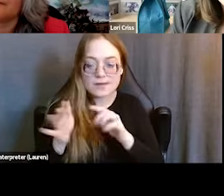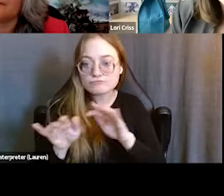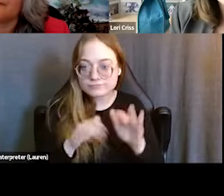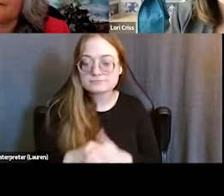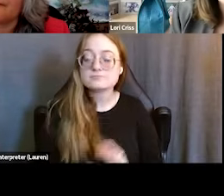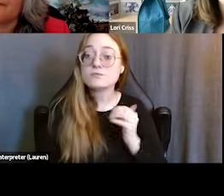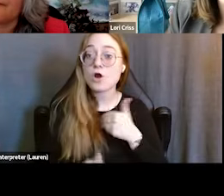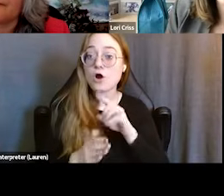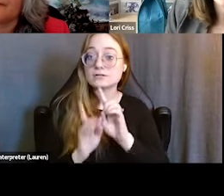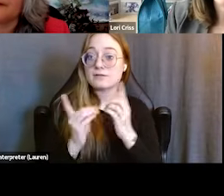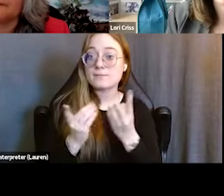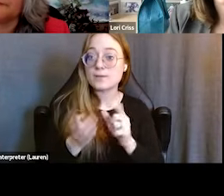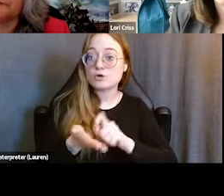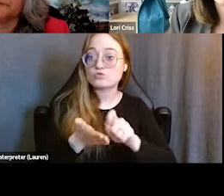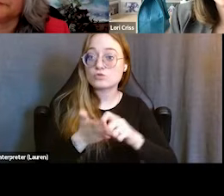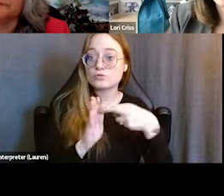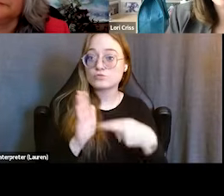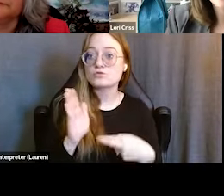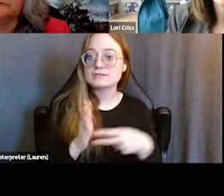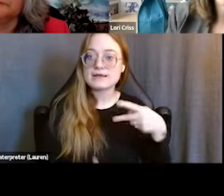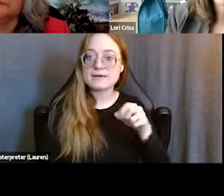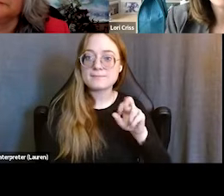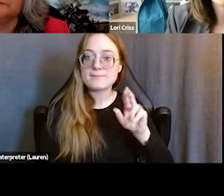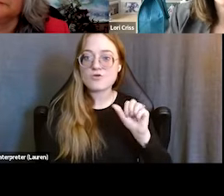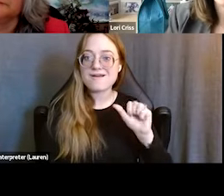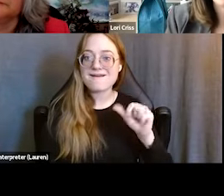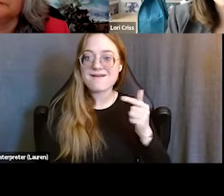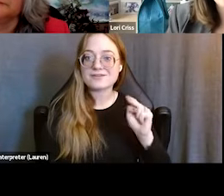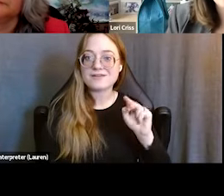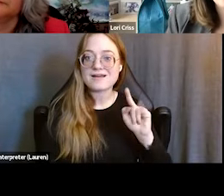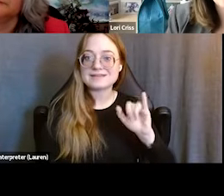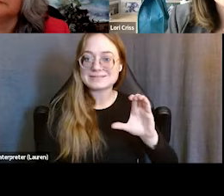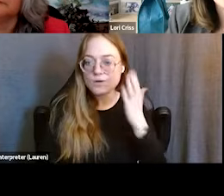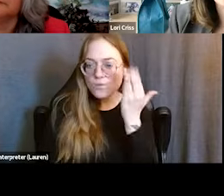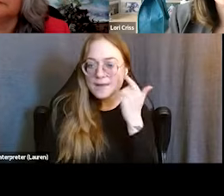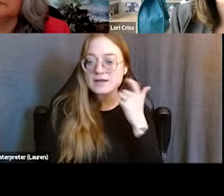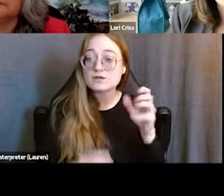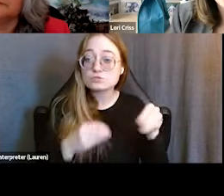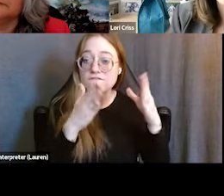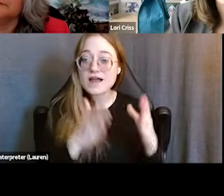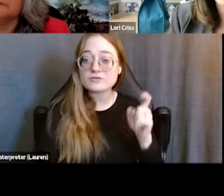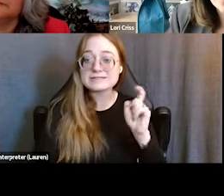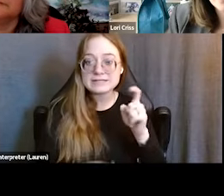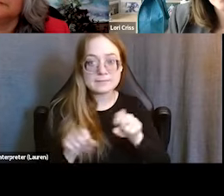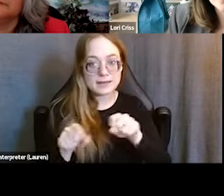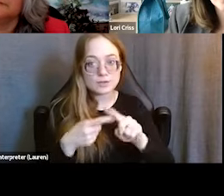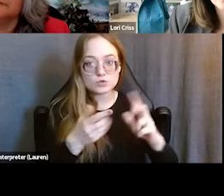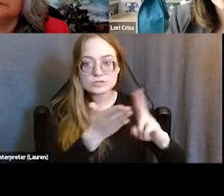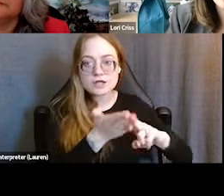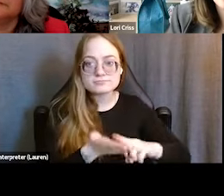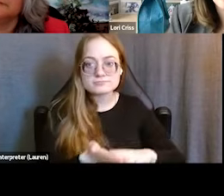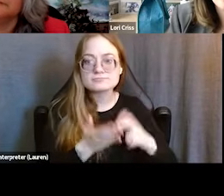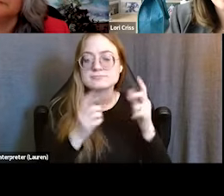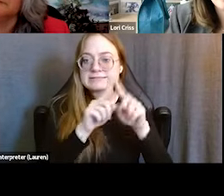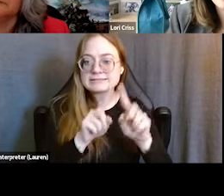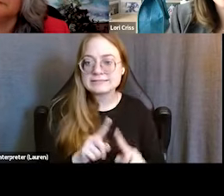are typically payer agnostic, because we know providers need to be able to contract with a variety of payers in order to